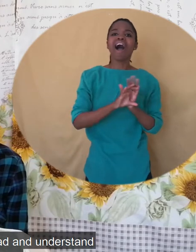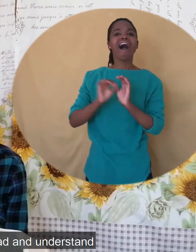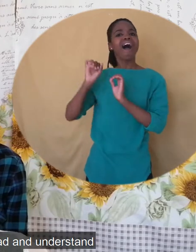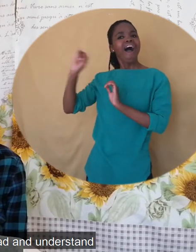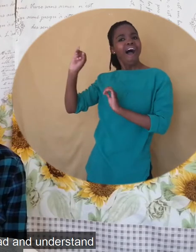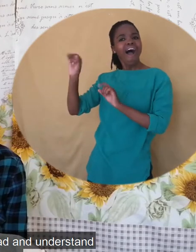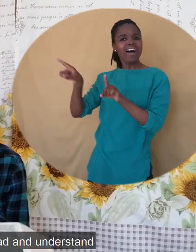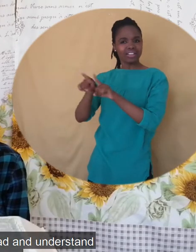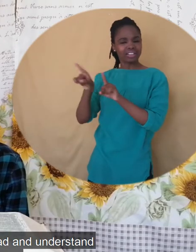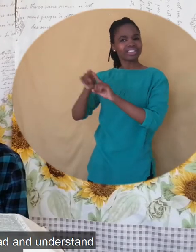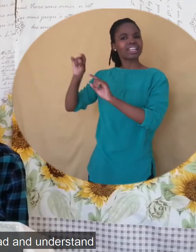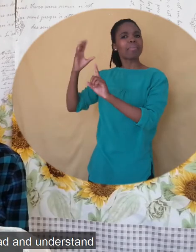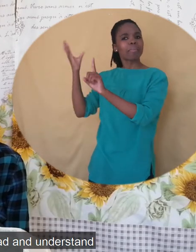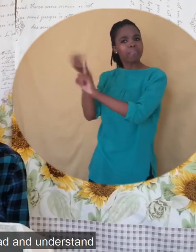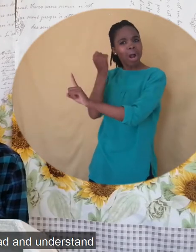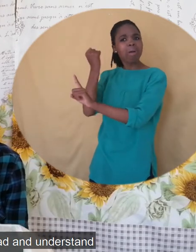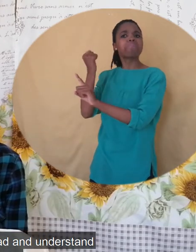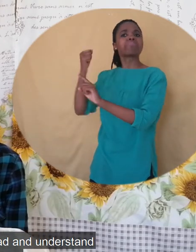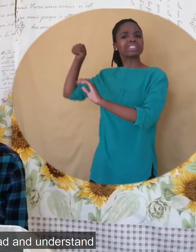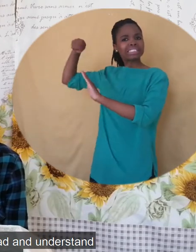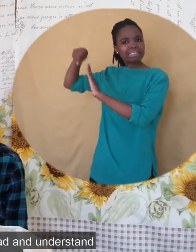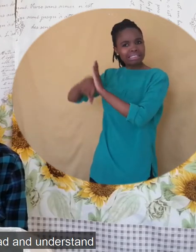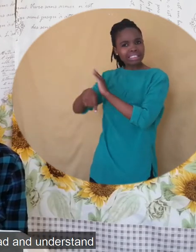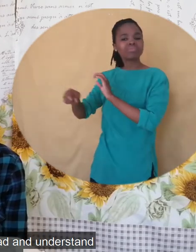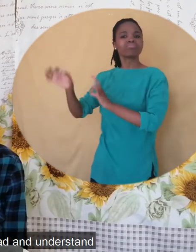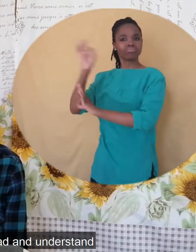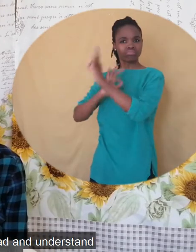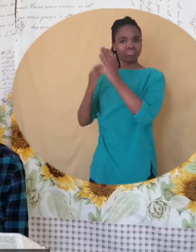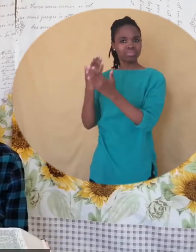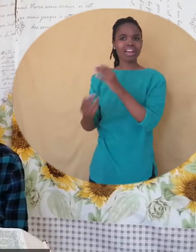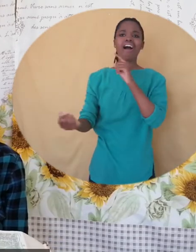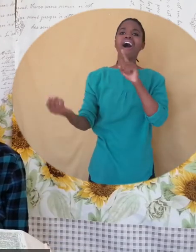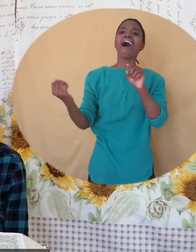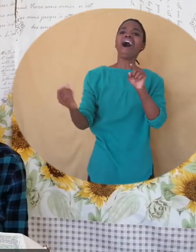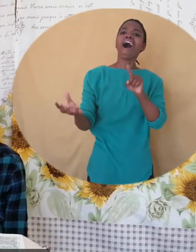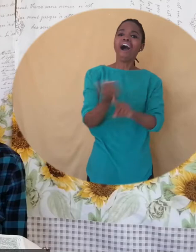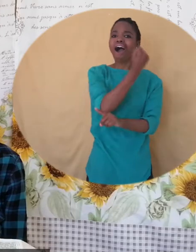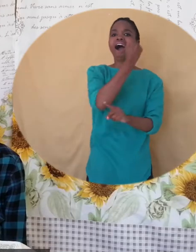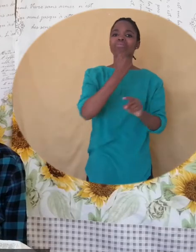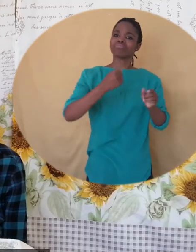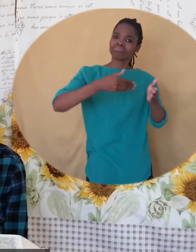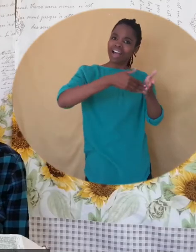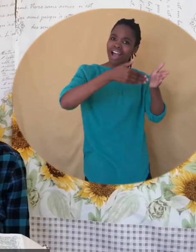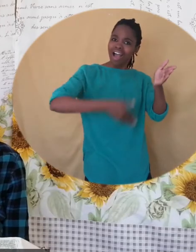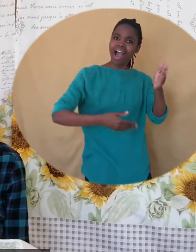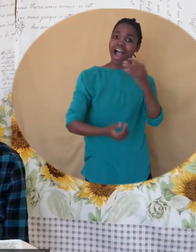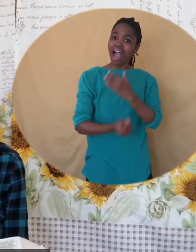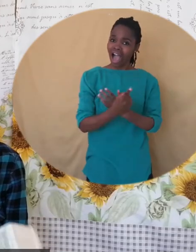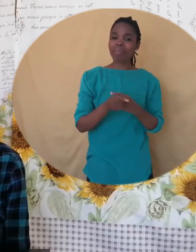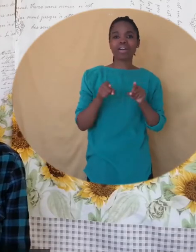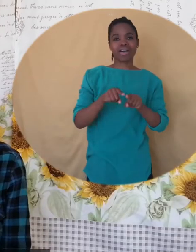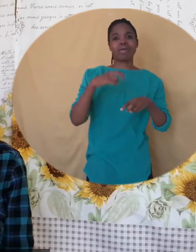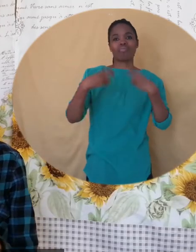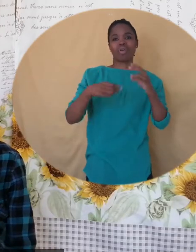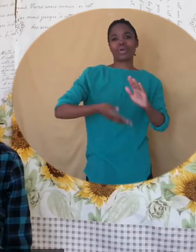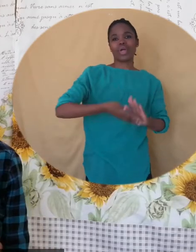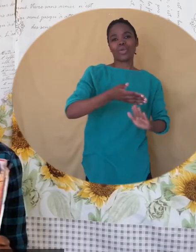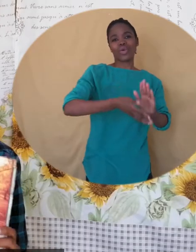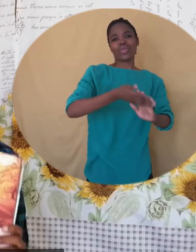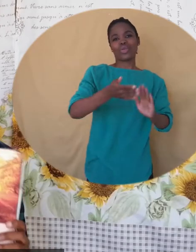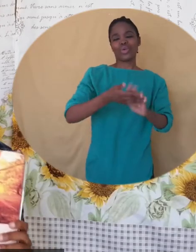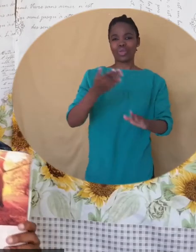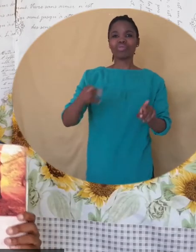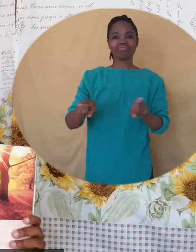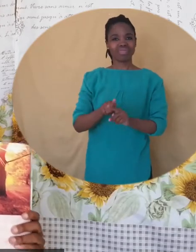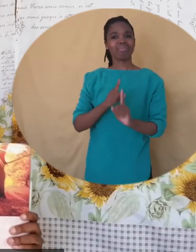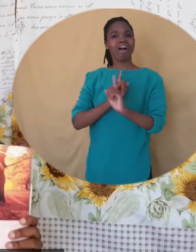can just take the time to read and understand what He's saying to you at your current situation about life, this is